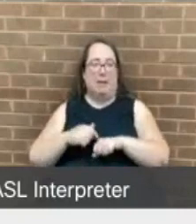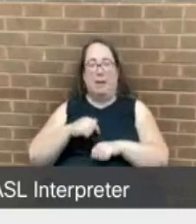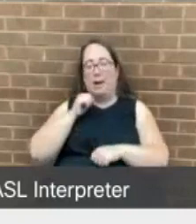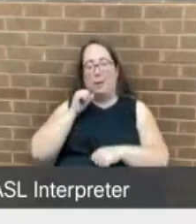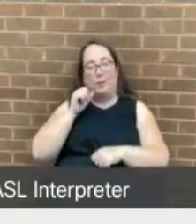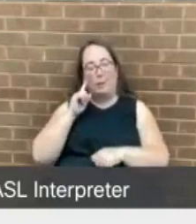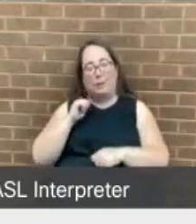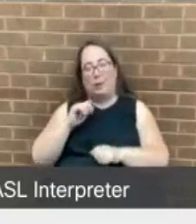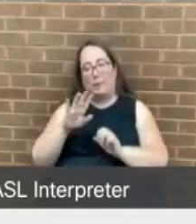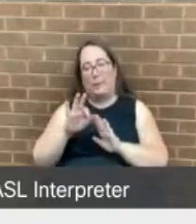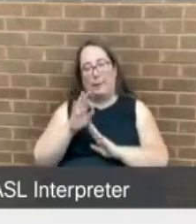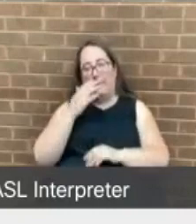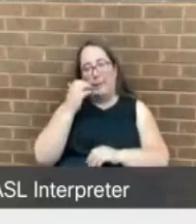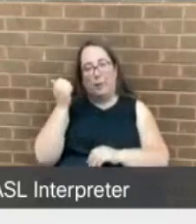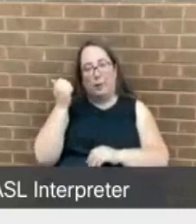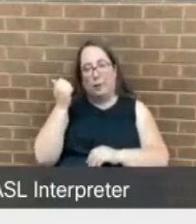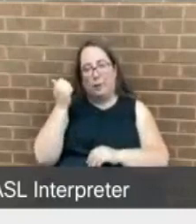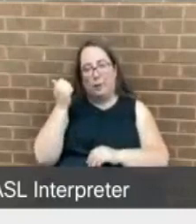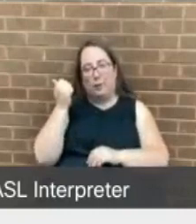a better